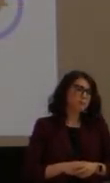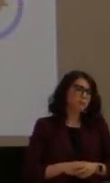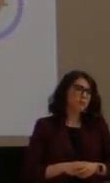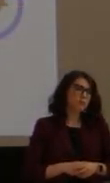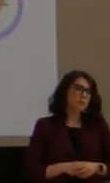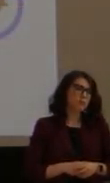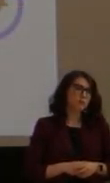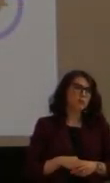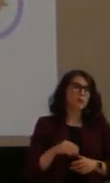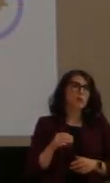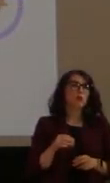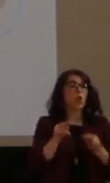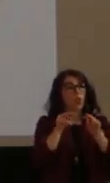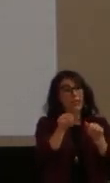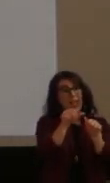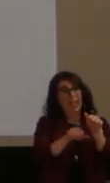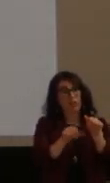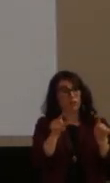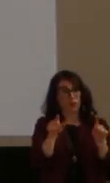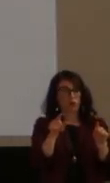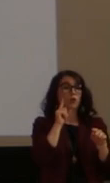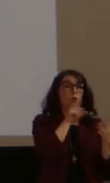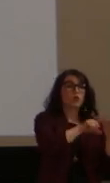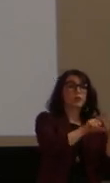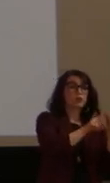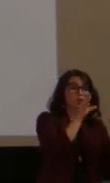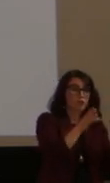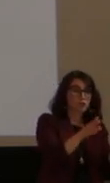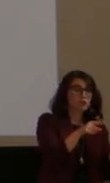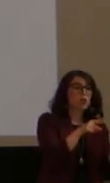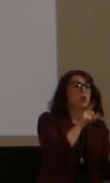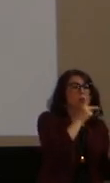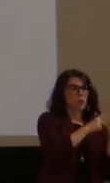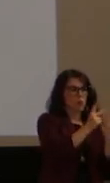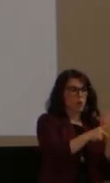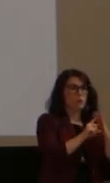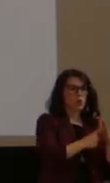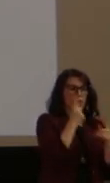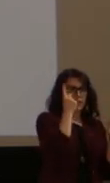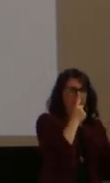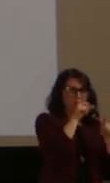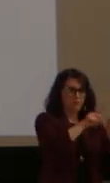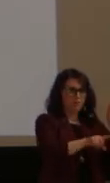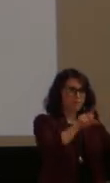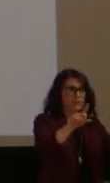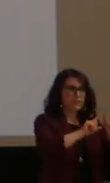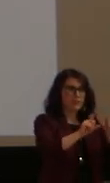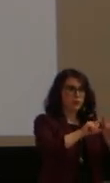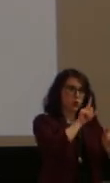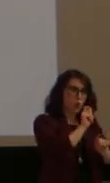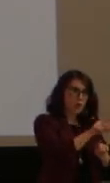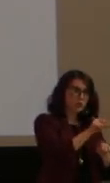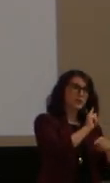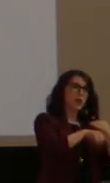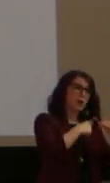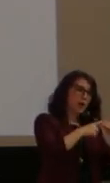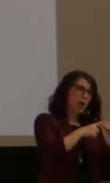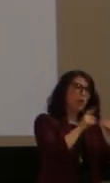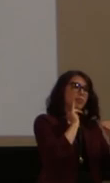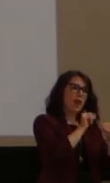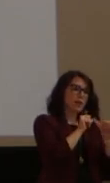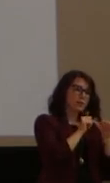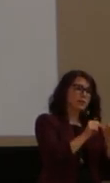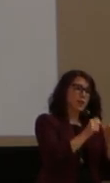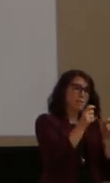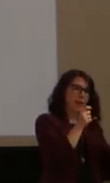Looking at each one in turn, for researchers, the program is considering many different questions related to the creation and maintenance of a platform